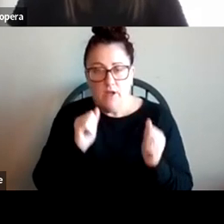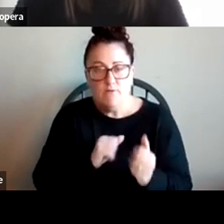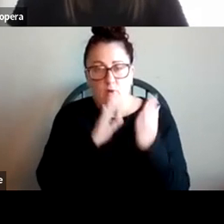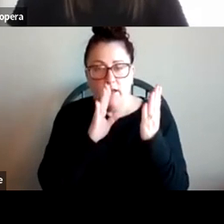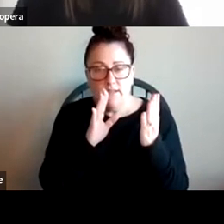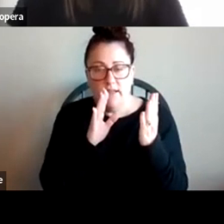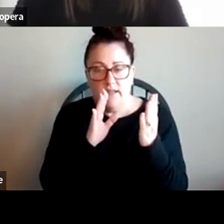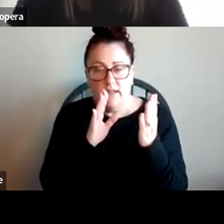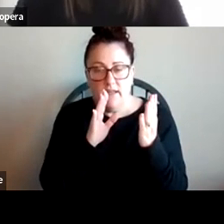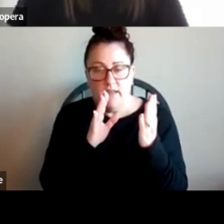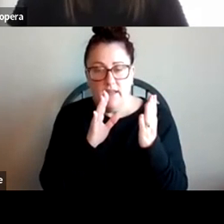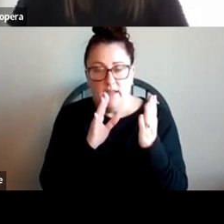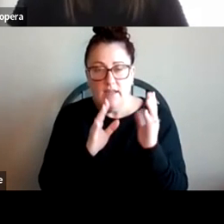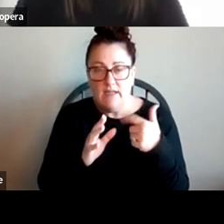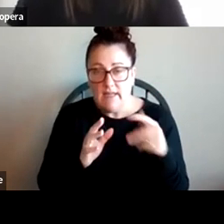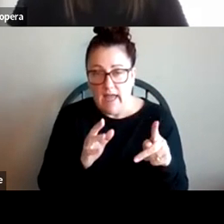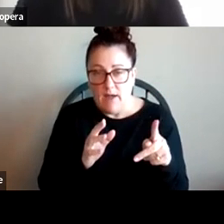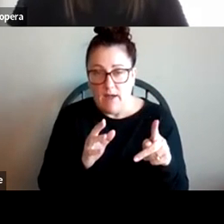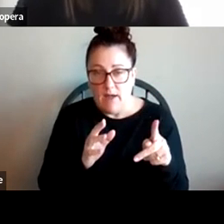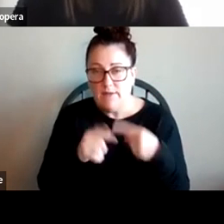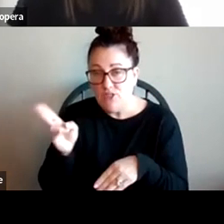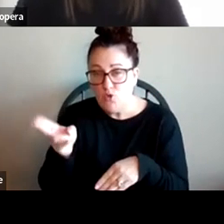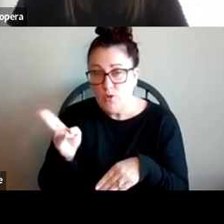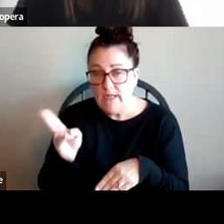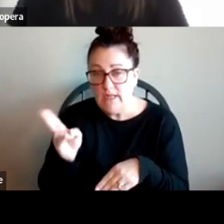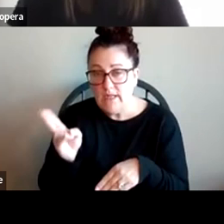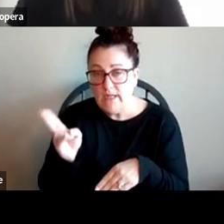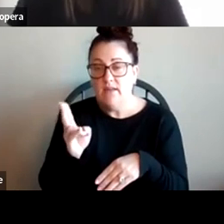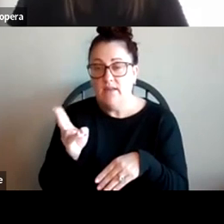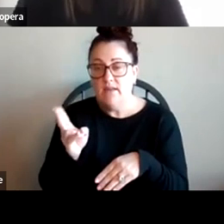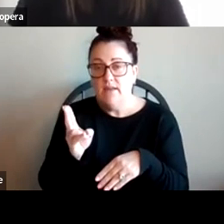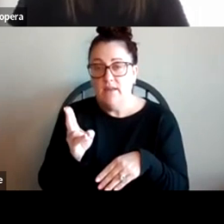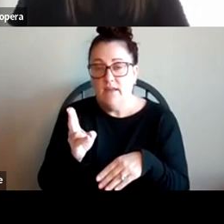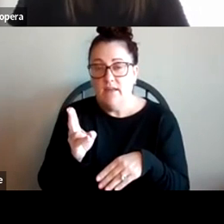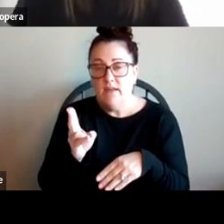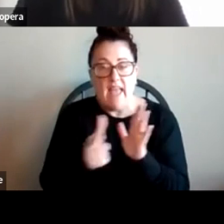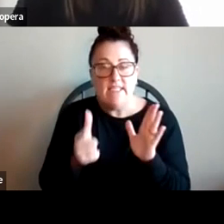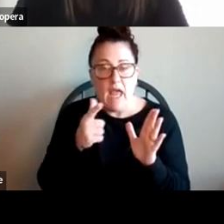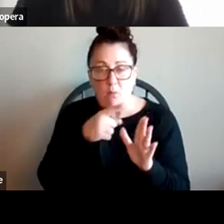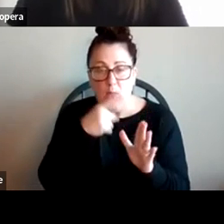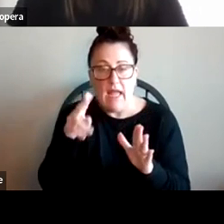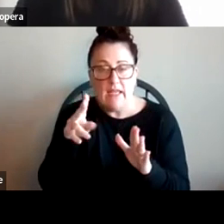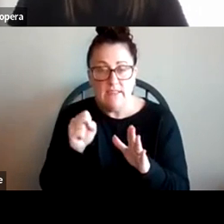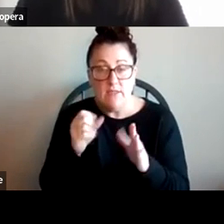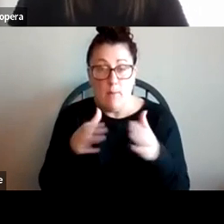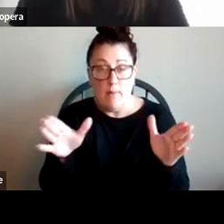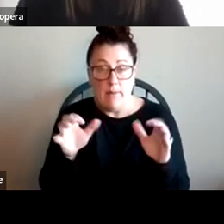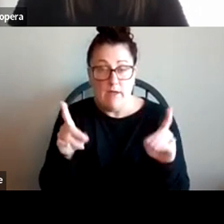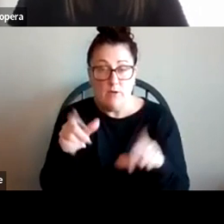fueling gap that we have, and it's about history. It's about the history of anti-Blackness. When public education was founded